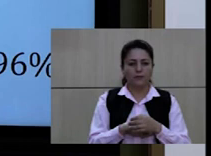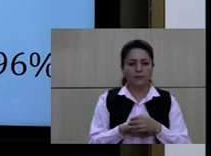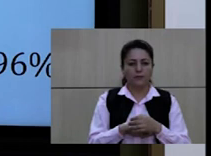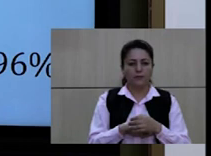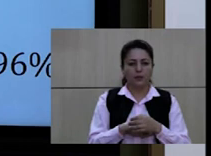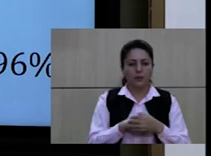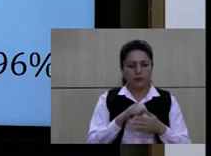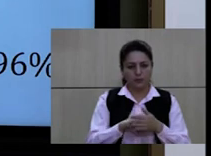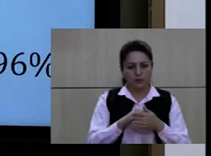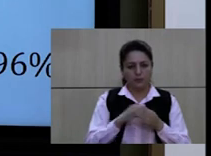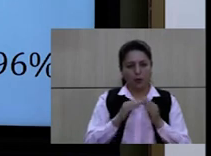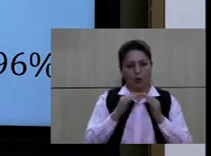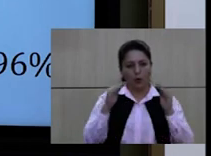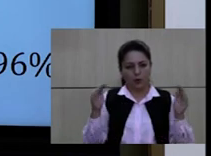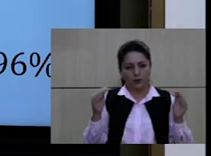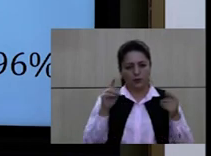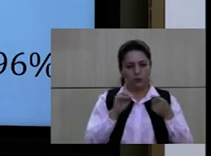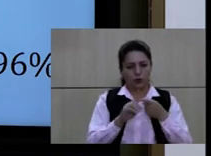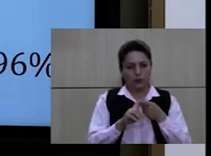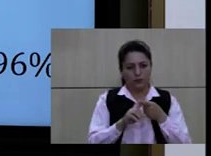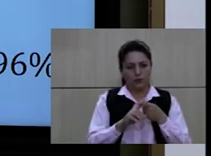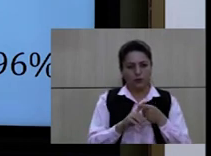Chunki ortsa qo'shamiz,